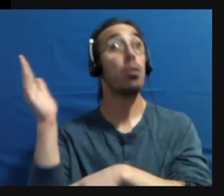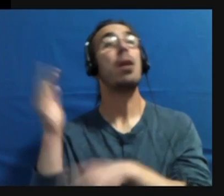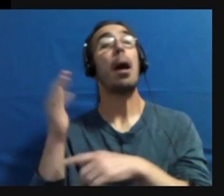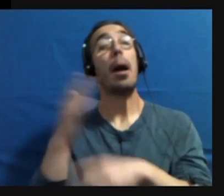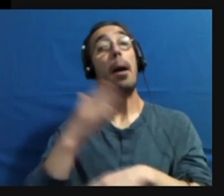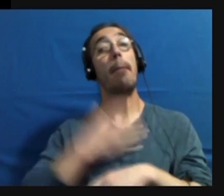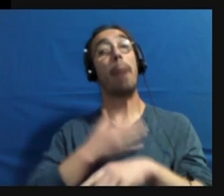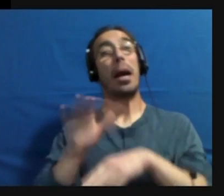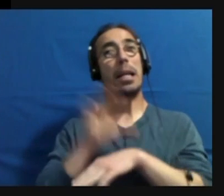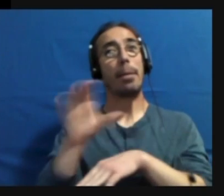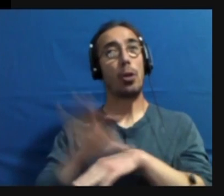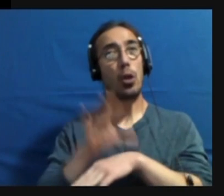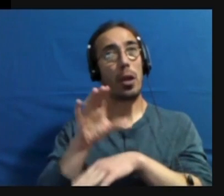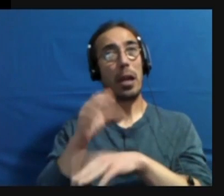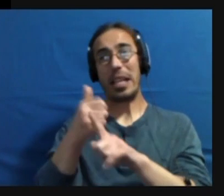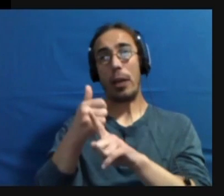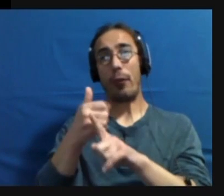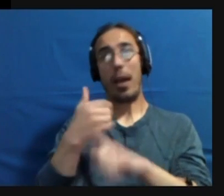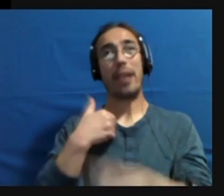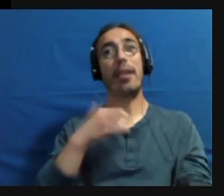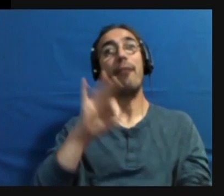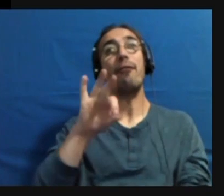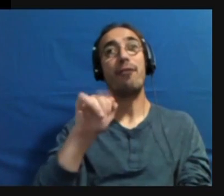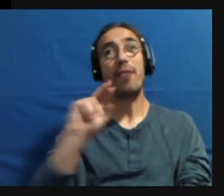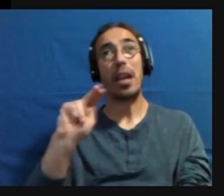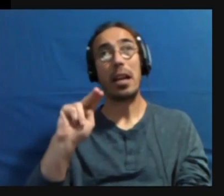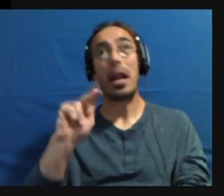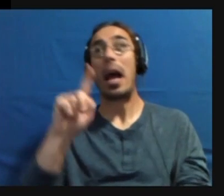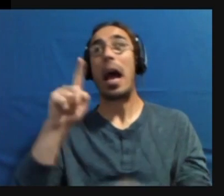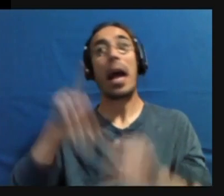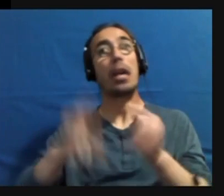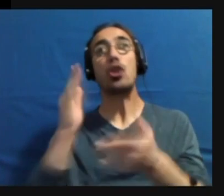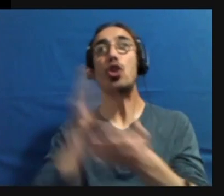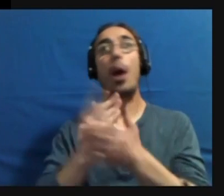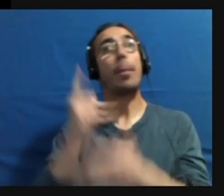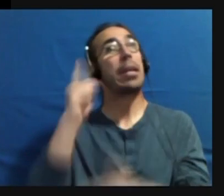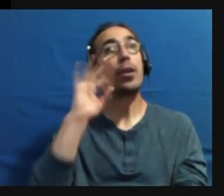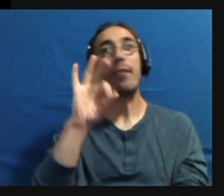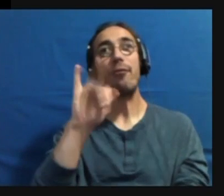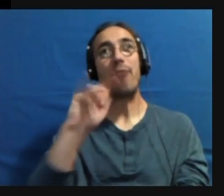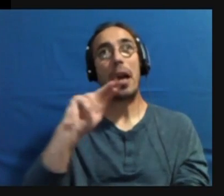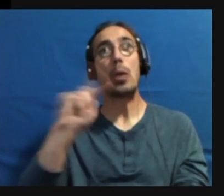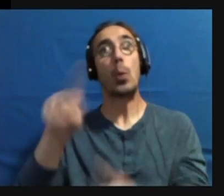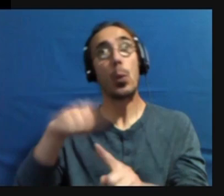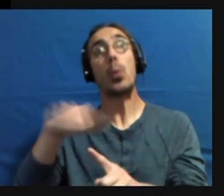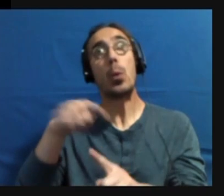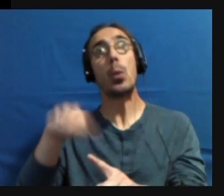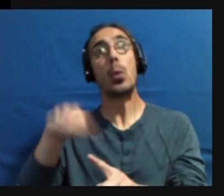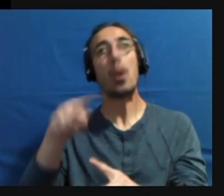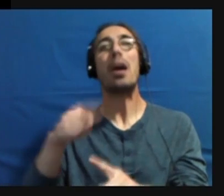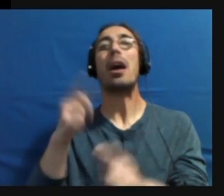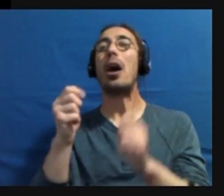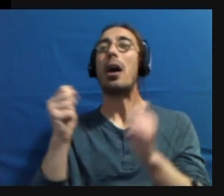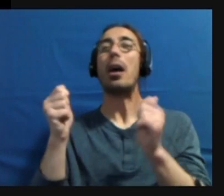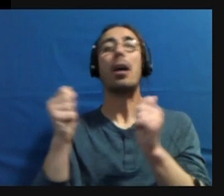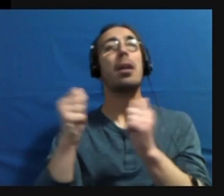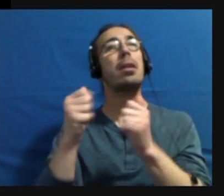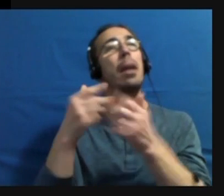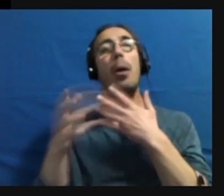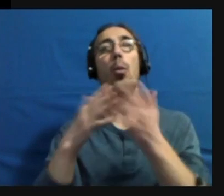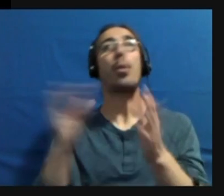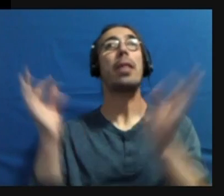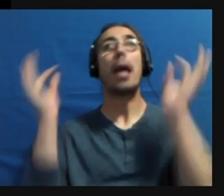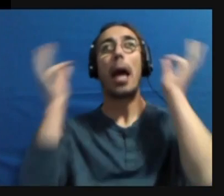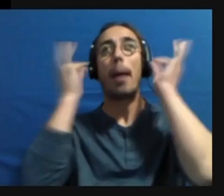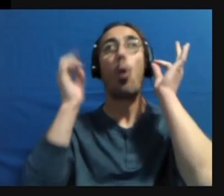computer has a fan on it. I can't stop hearing the fan no matter what I do. Even with these earbuds in, even if I